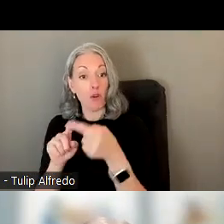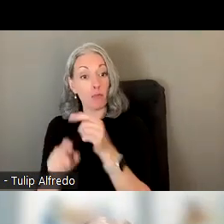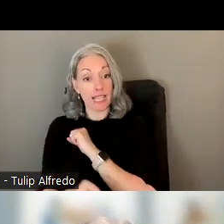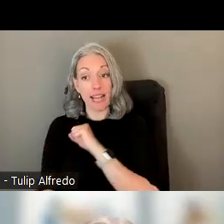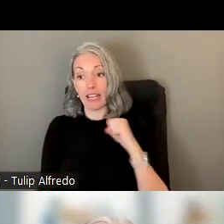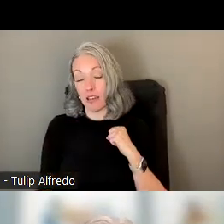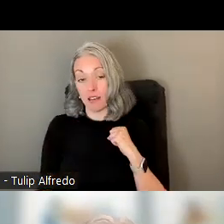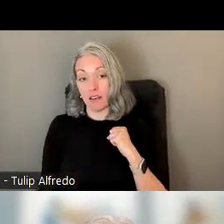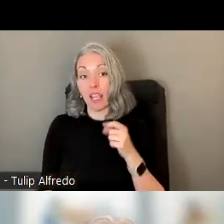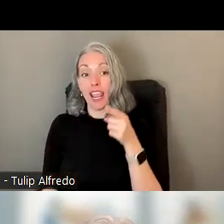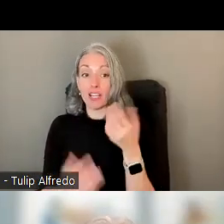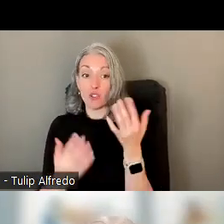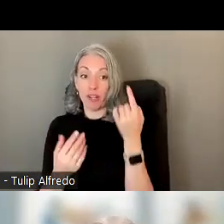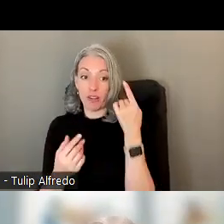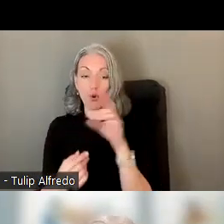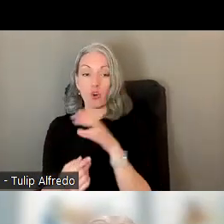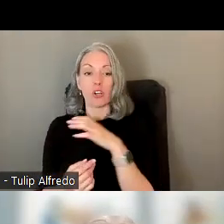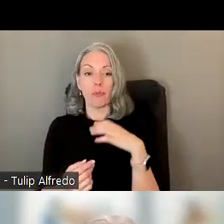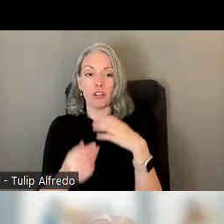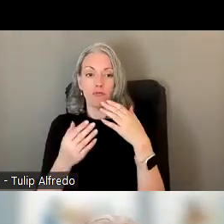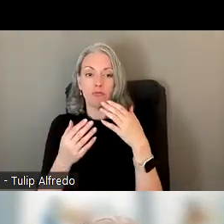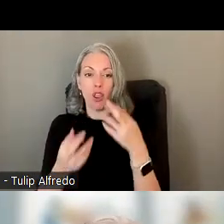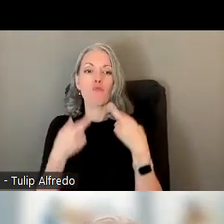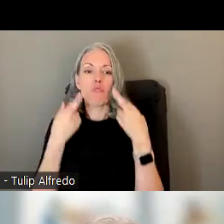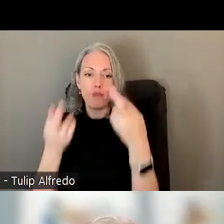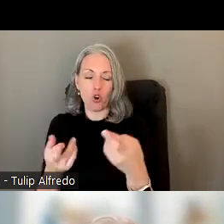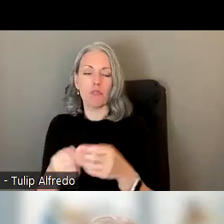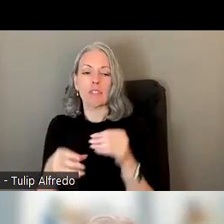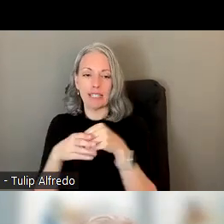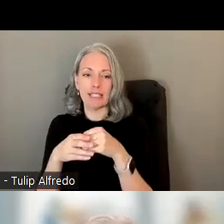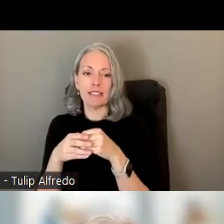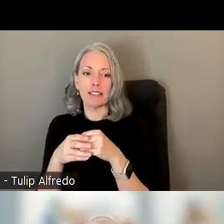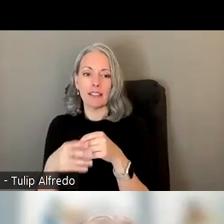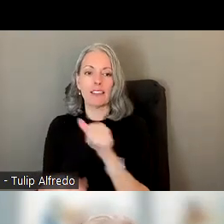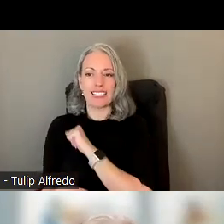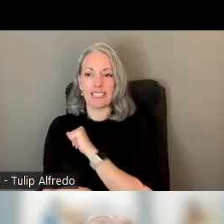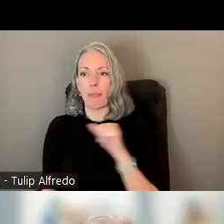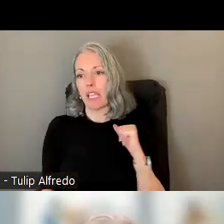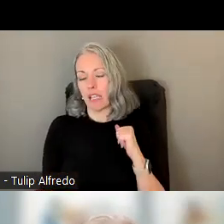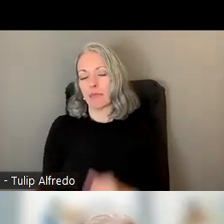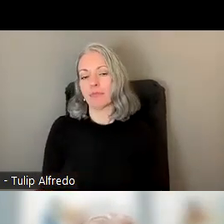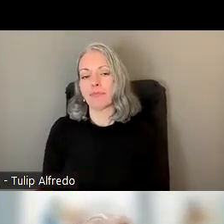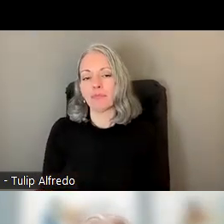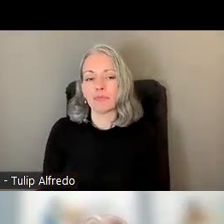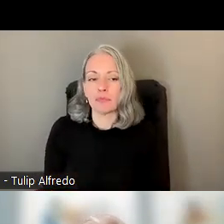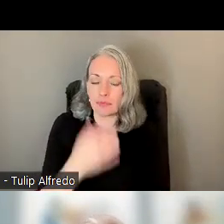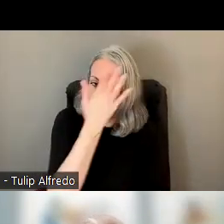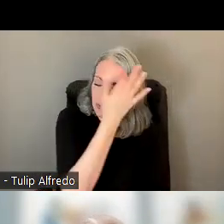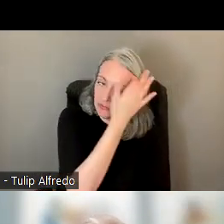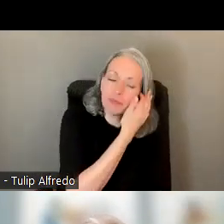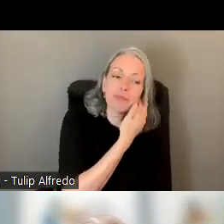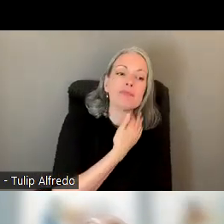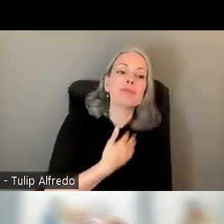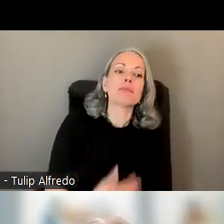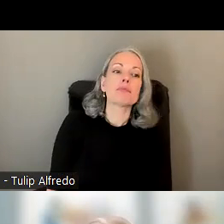and it is awaiting committee referral in the Assembly. Next. Okay, this is